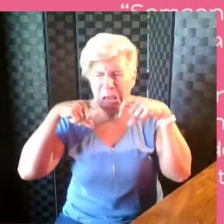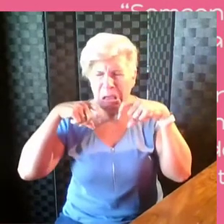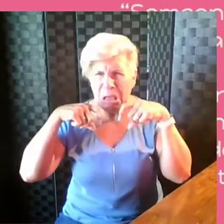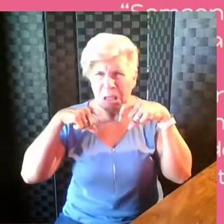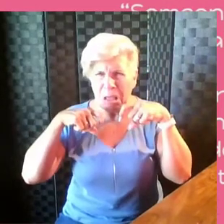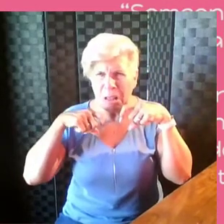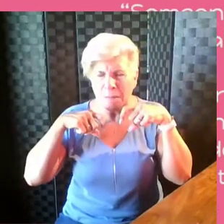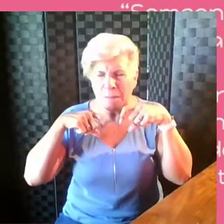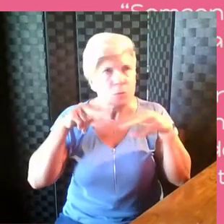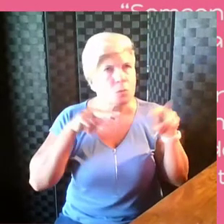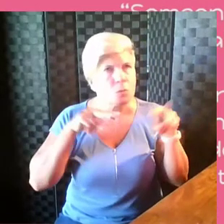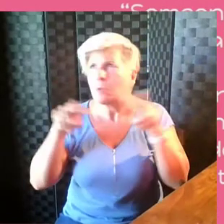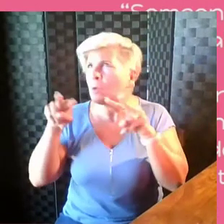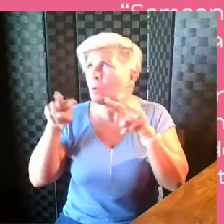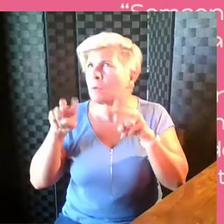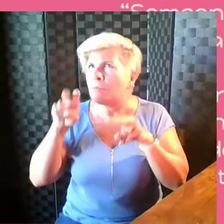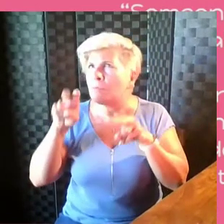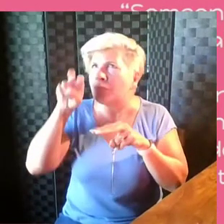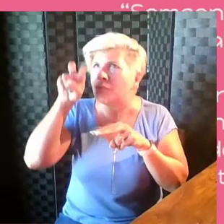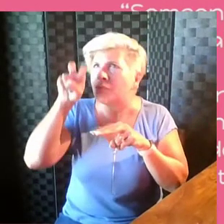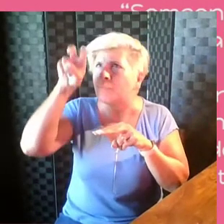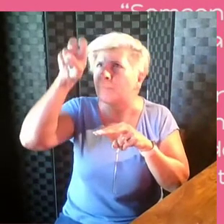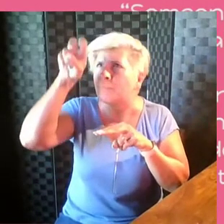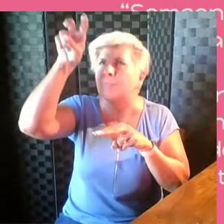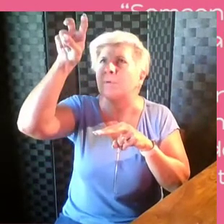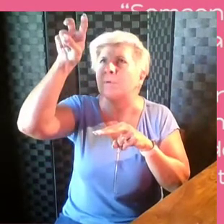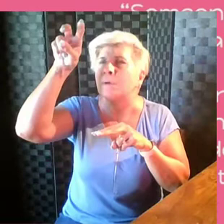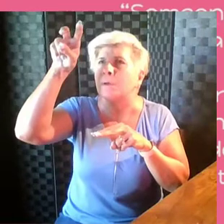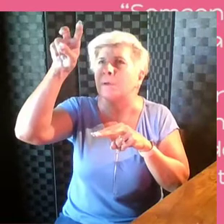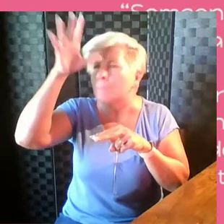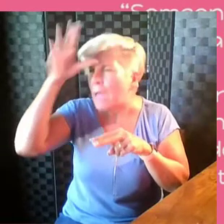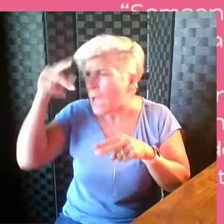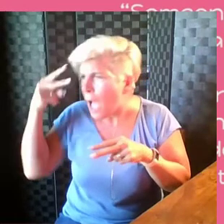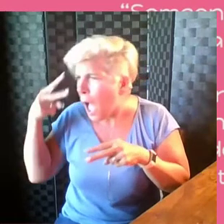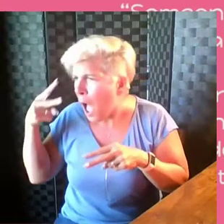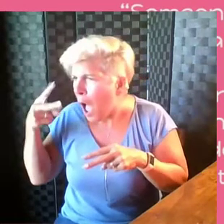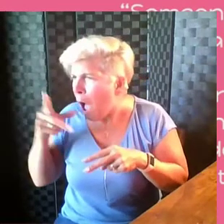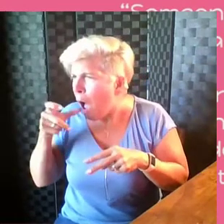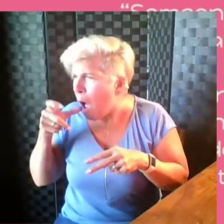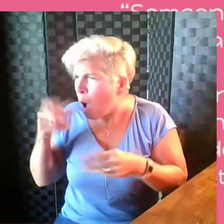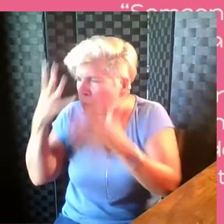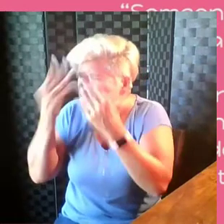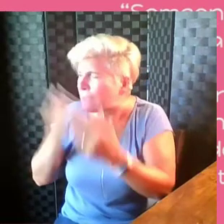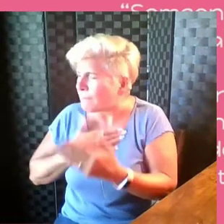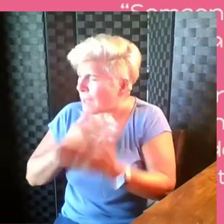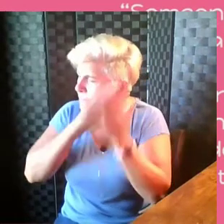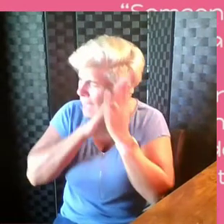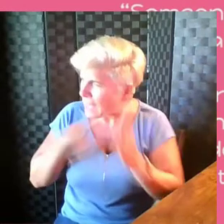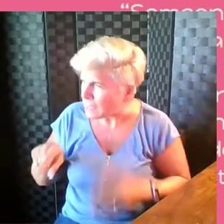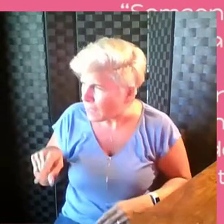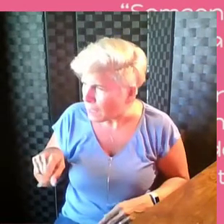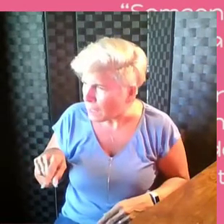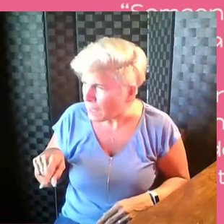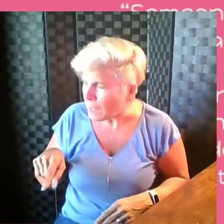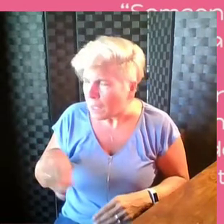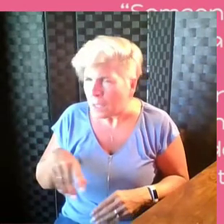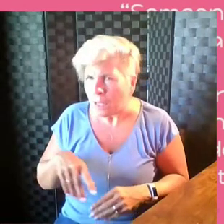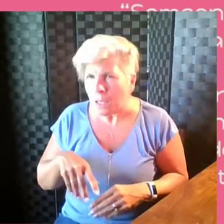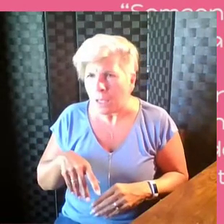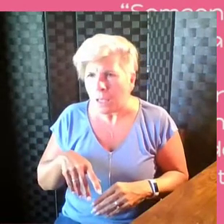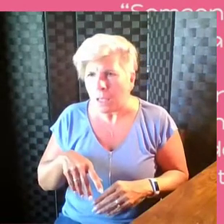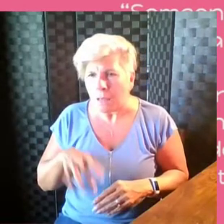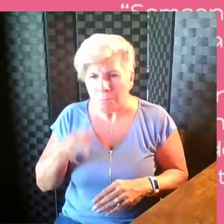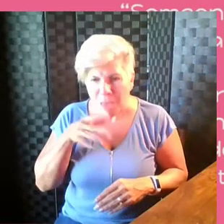to the bedroom, Papa growled, Someone's been sleeping in my bed. Someone's been sleeping in my bed, said Mama